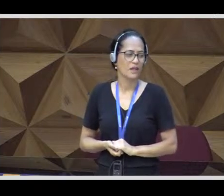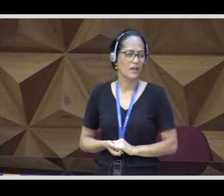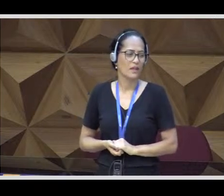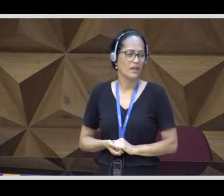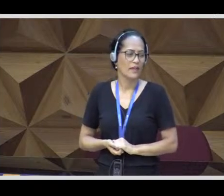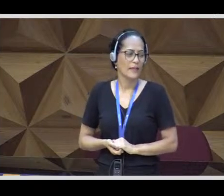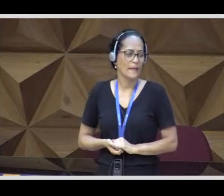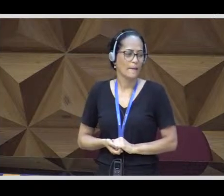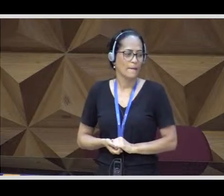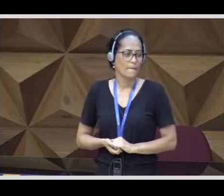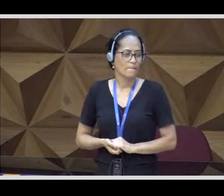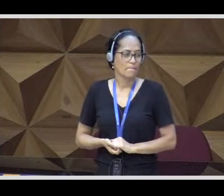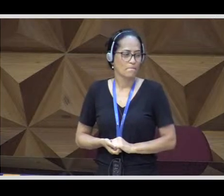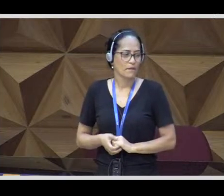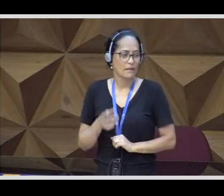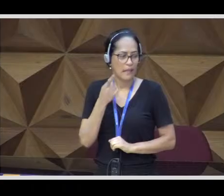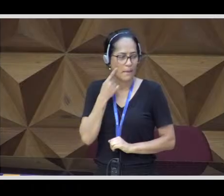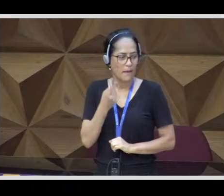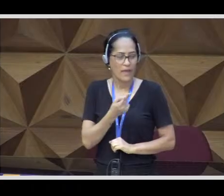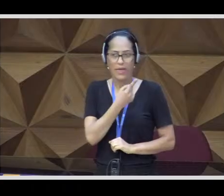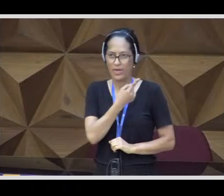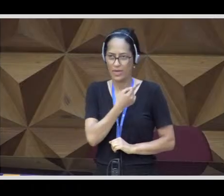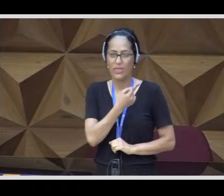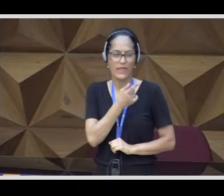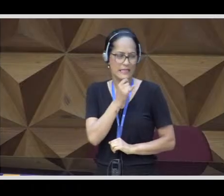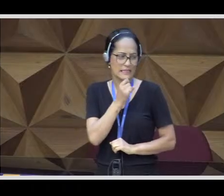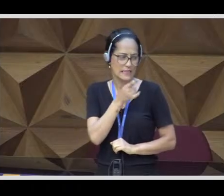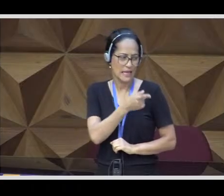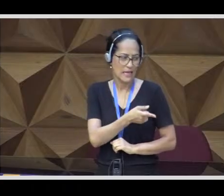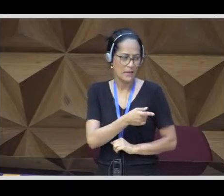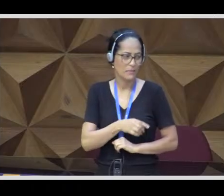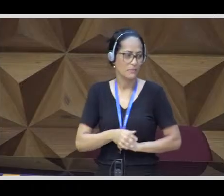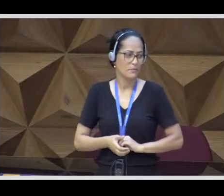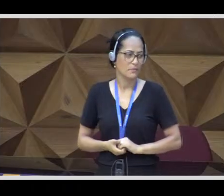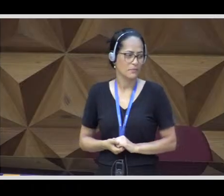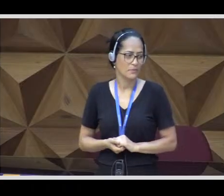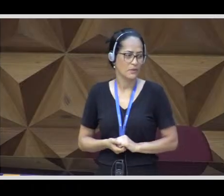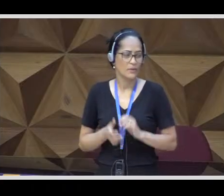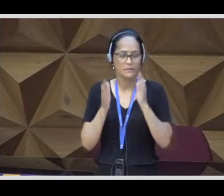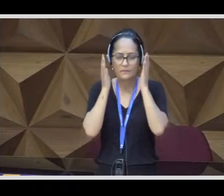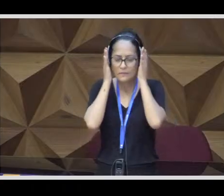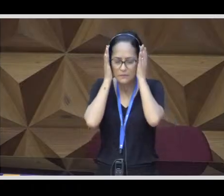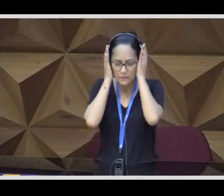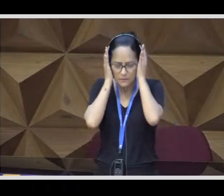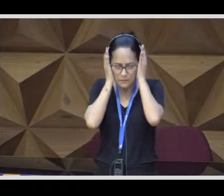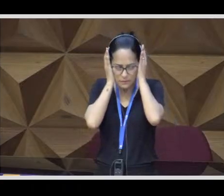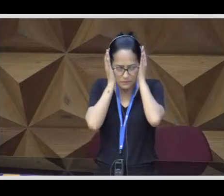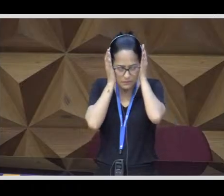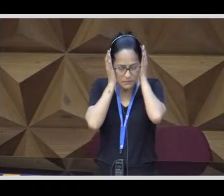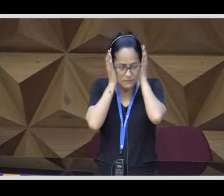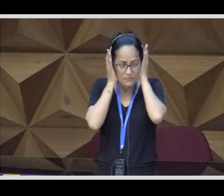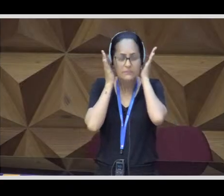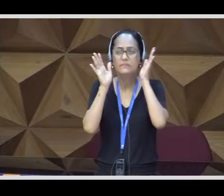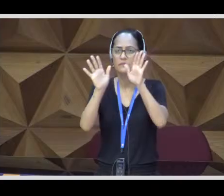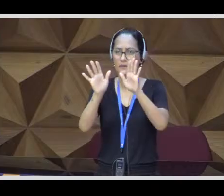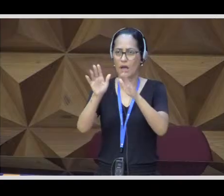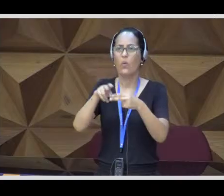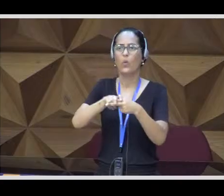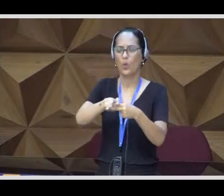Including just here, for example, where they did a 360 turn